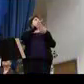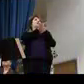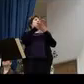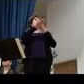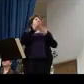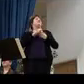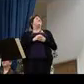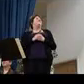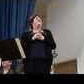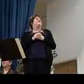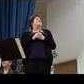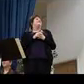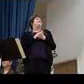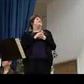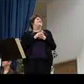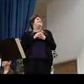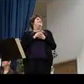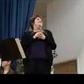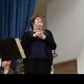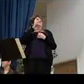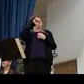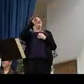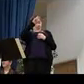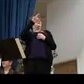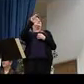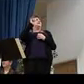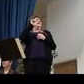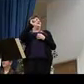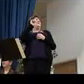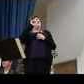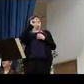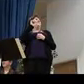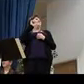Jessica Joel Plummer, Associate of Applied Science,